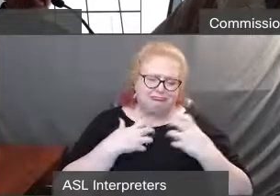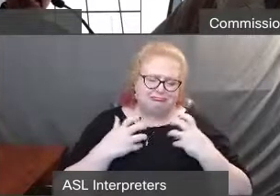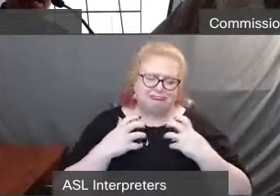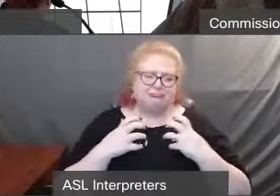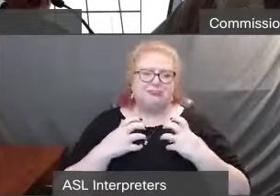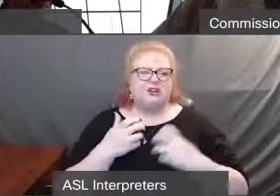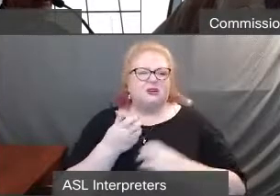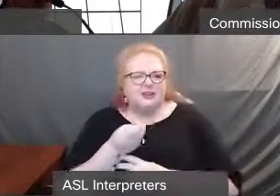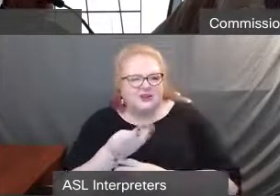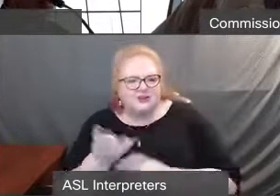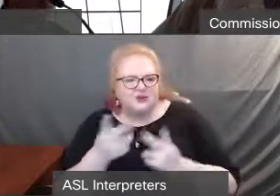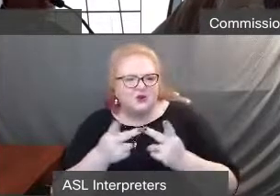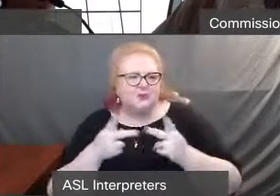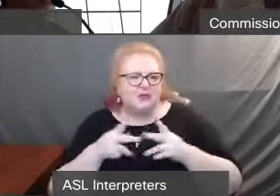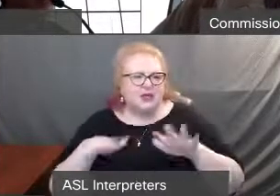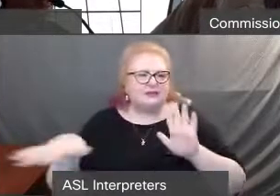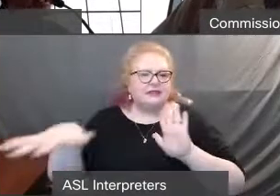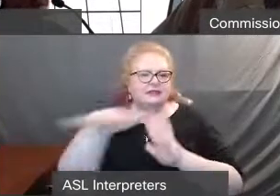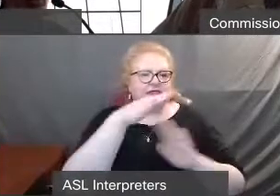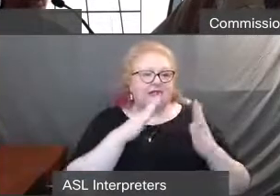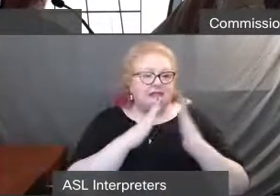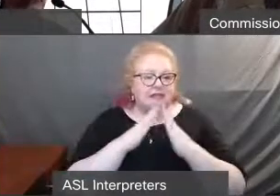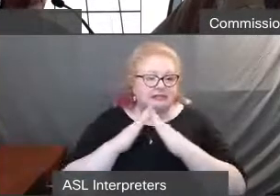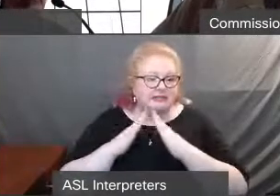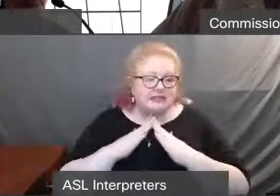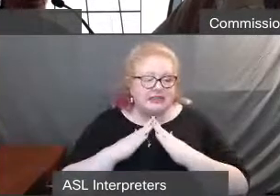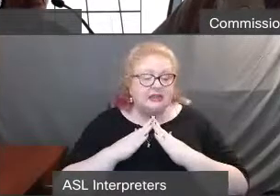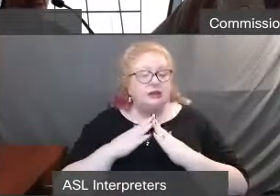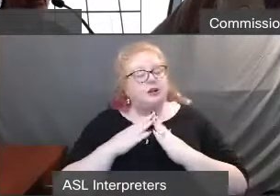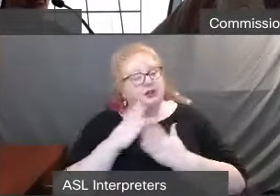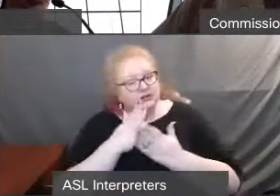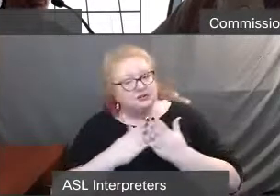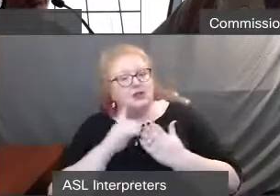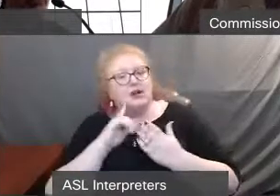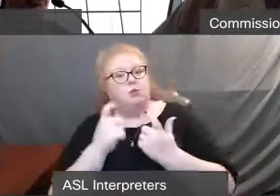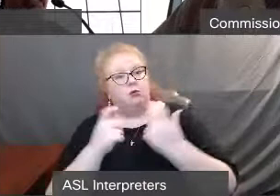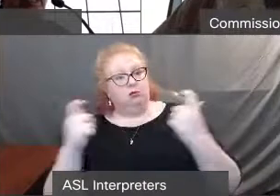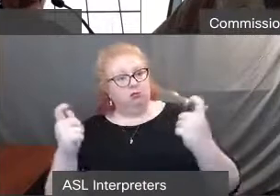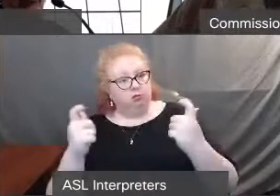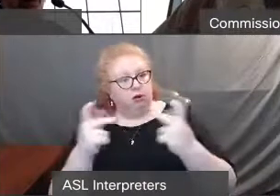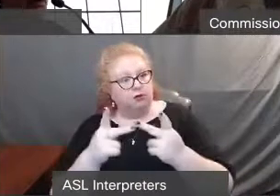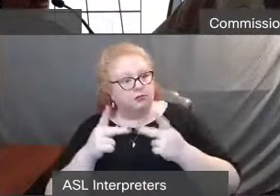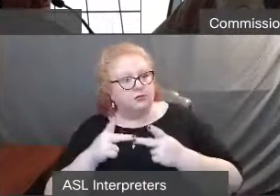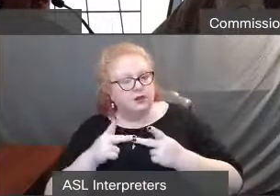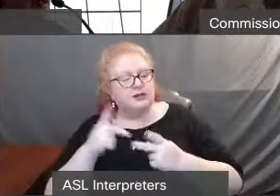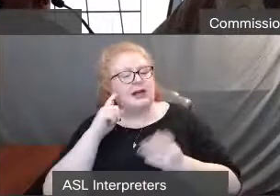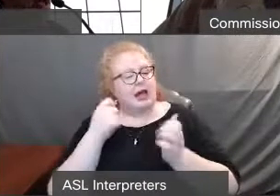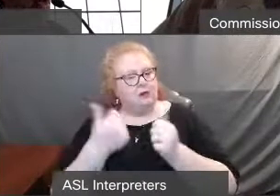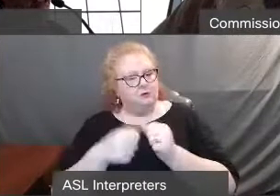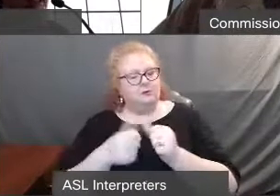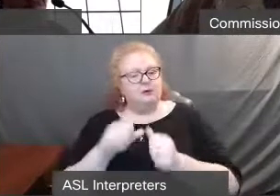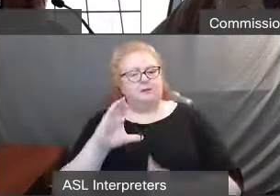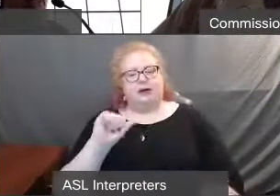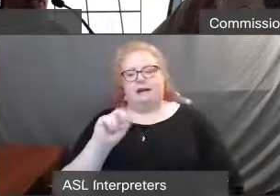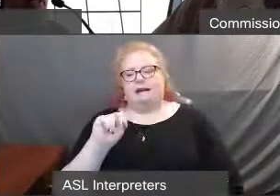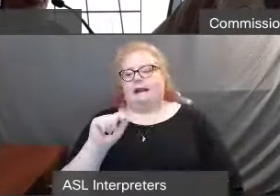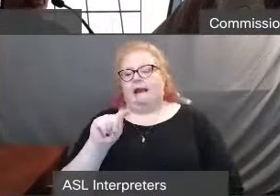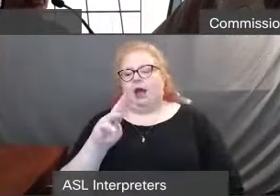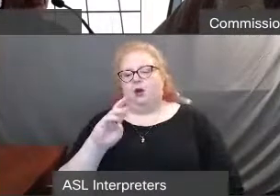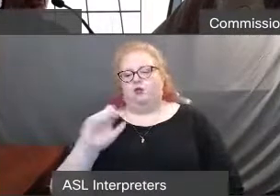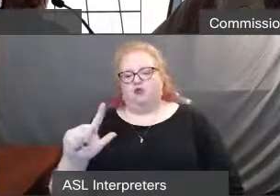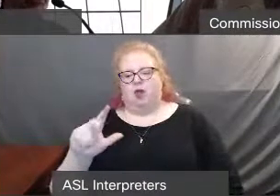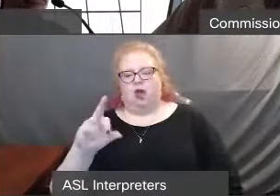the city and some rather large sites. One I remember notable was on Cantrell Road near Sam Peck, where